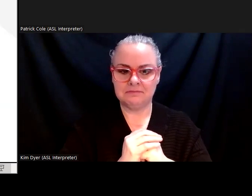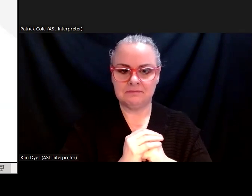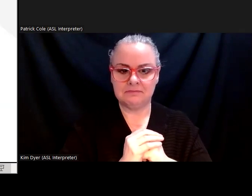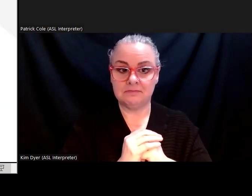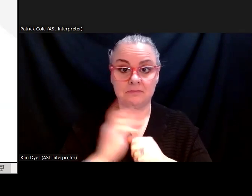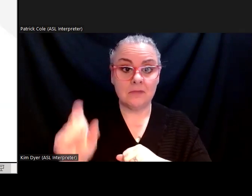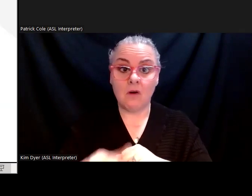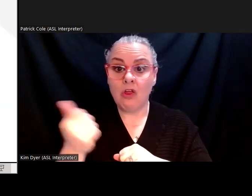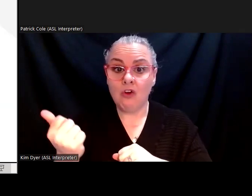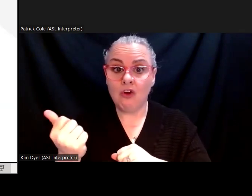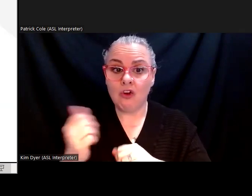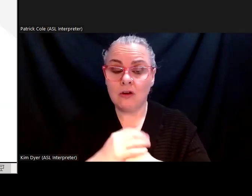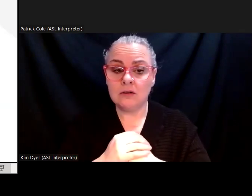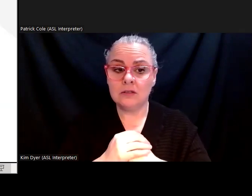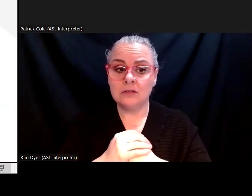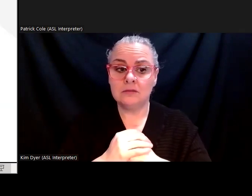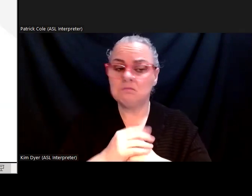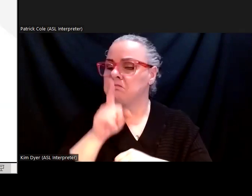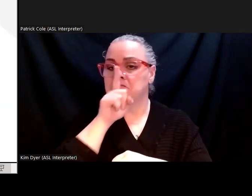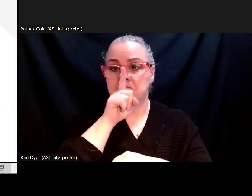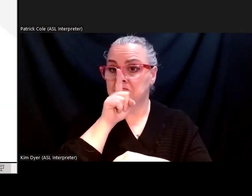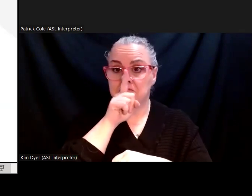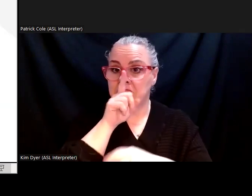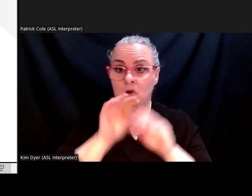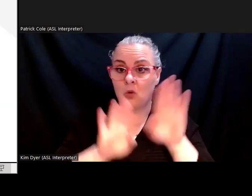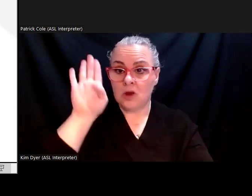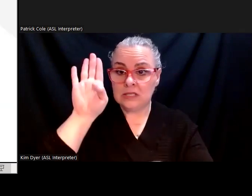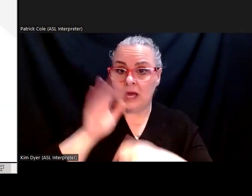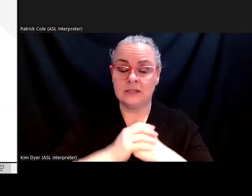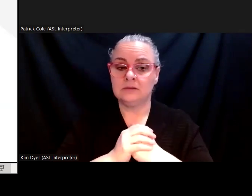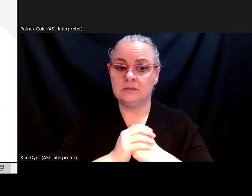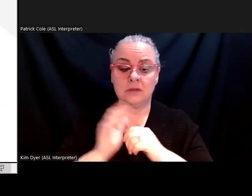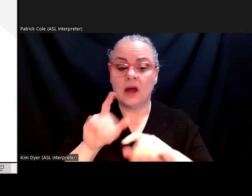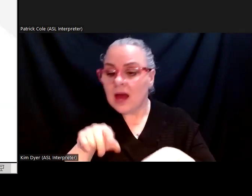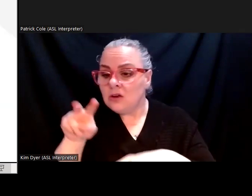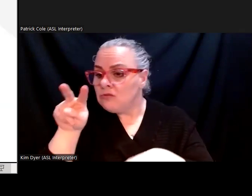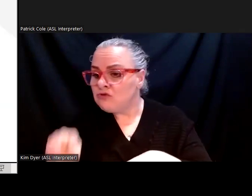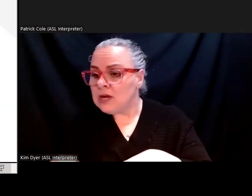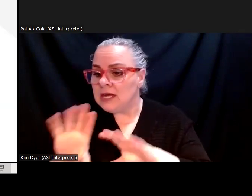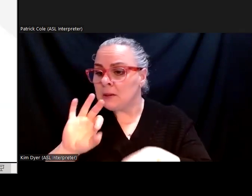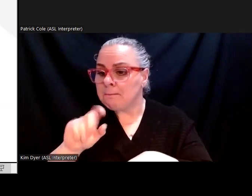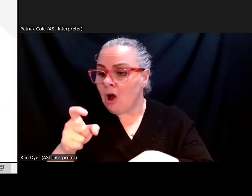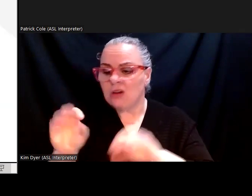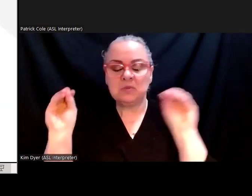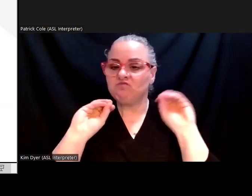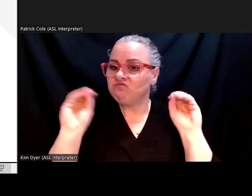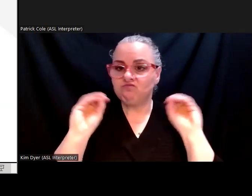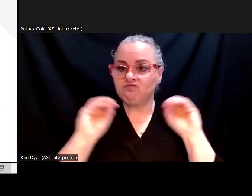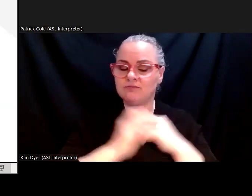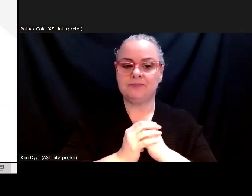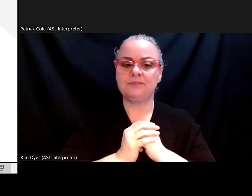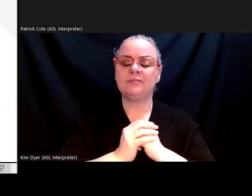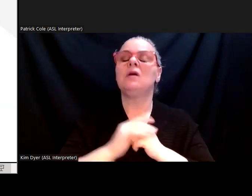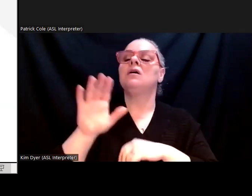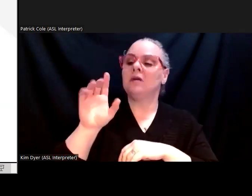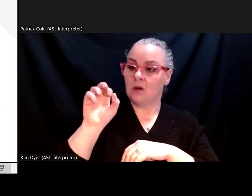Anyone else, Kessel? Nobody has raised their hand, and there are no questions in the Q&A box. Great. So the to